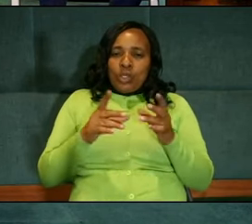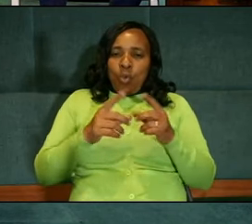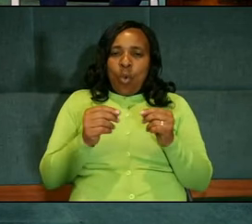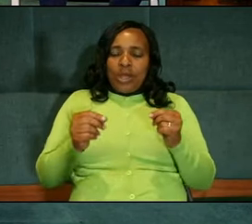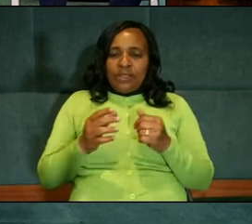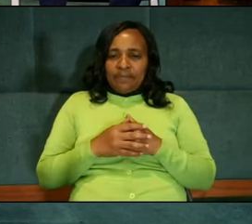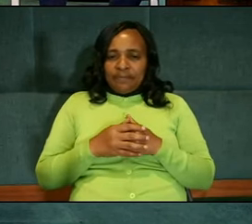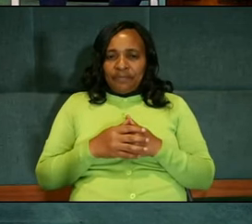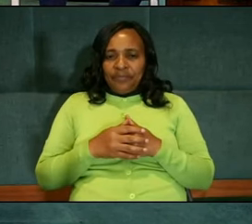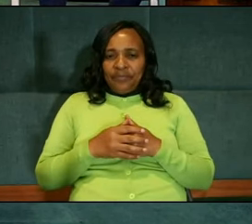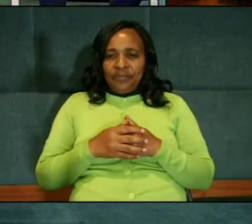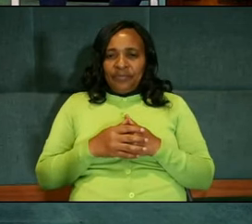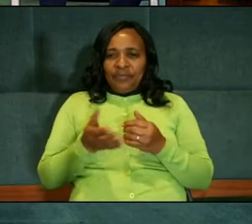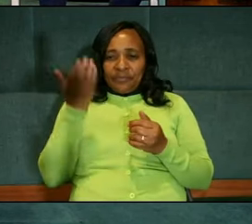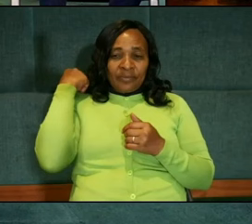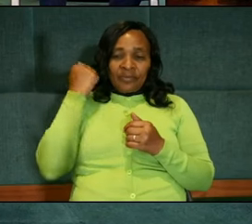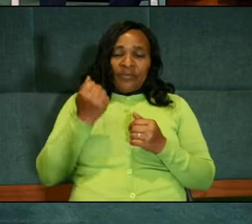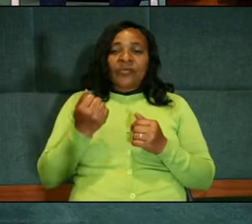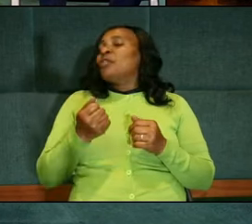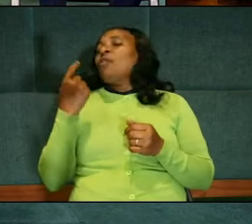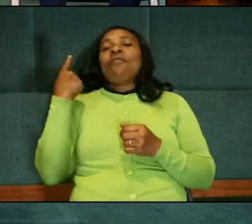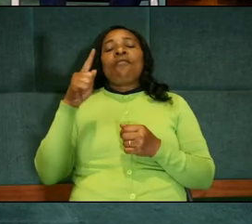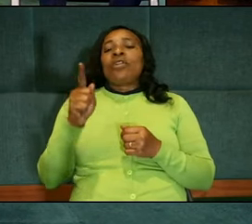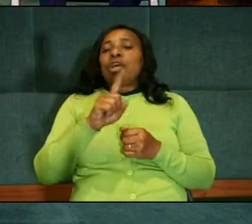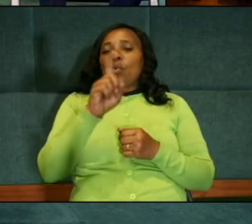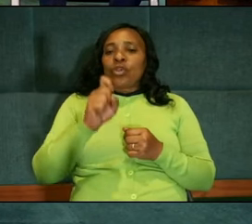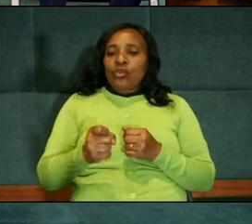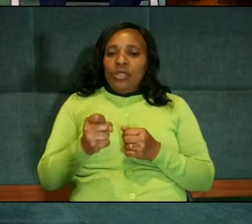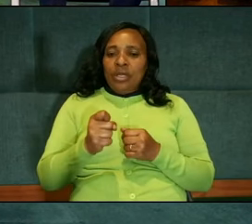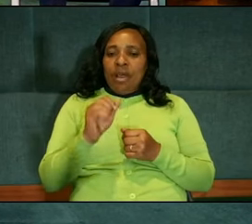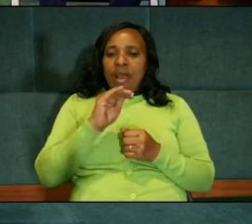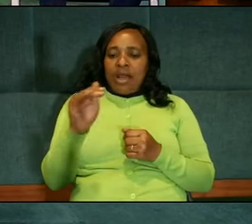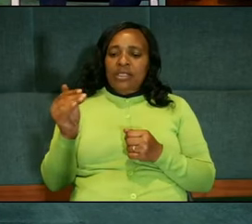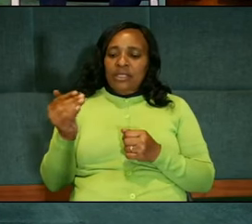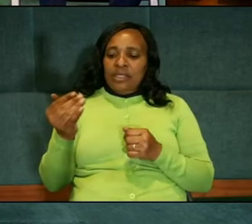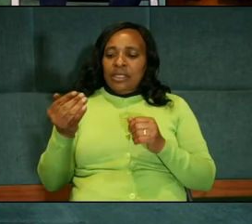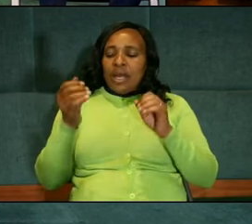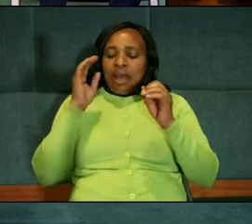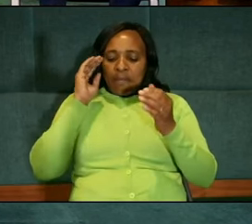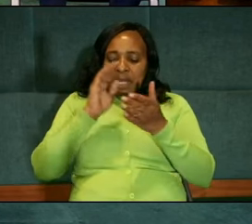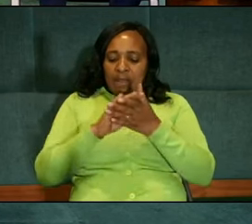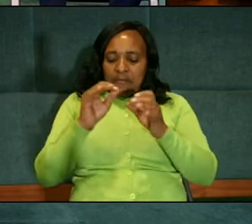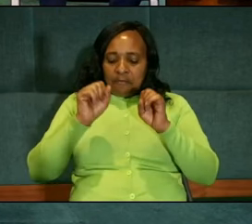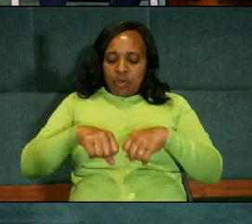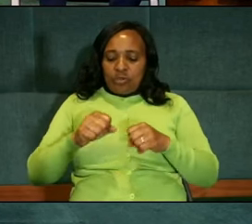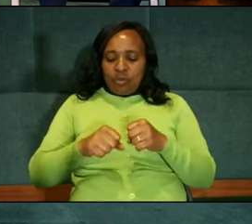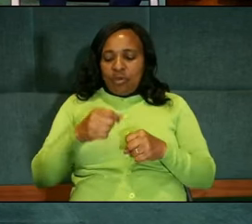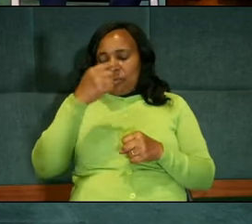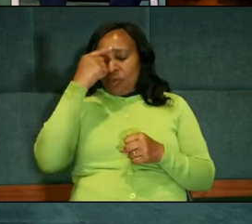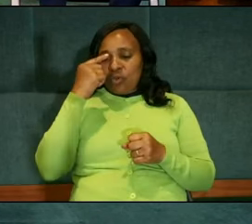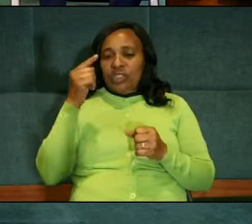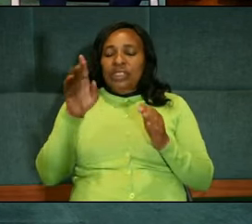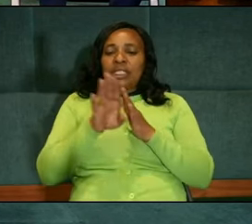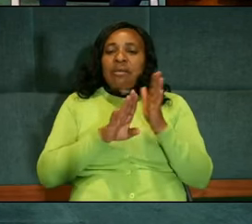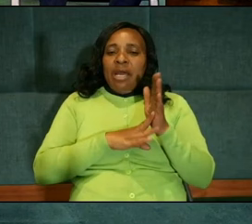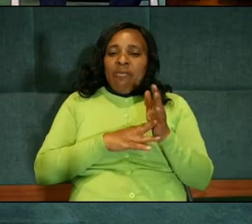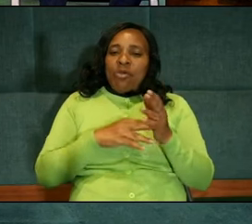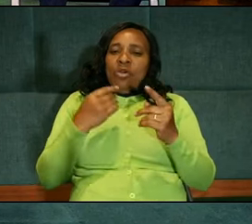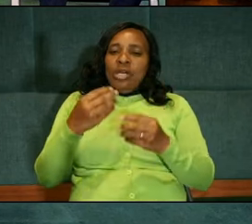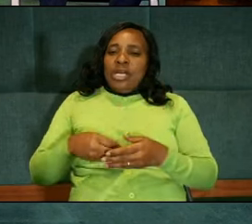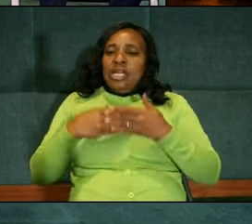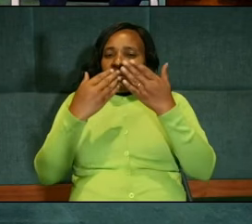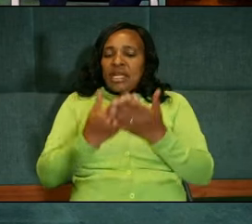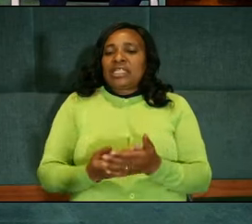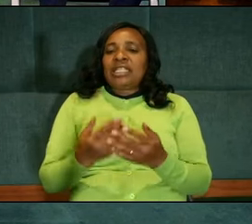So, for the question you've just asked, I believe it is possible, because the Bible represents various themes that